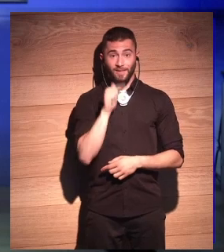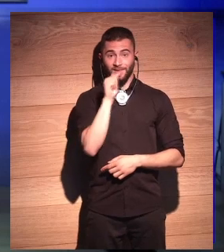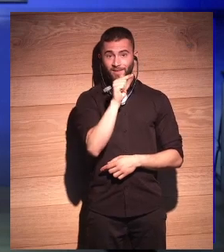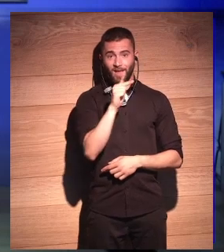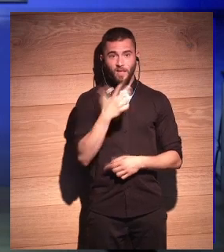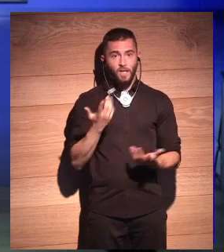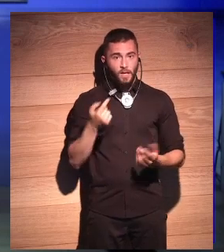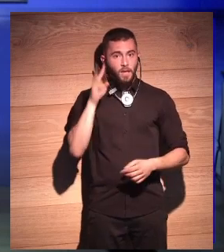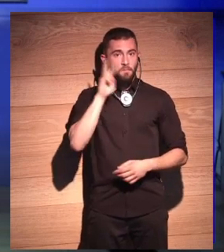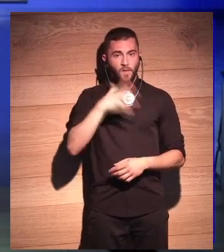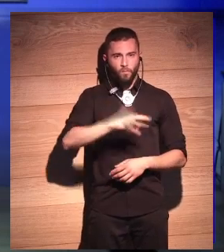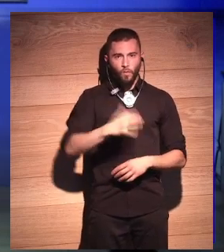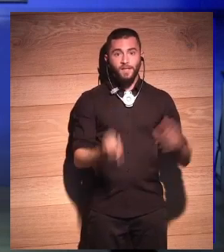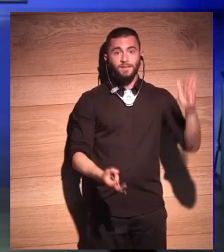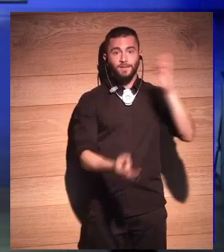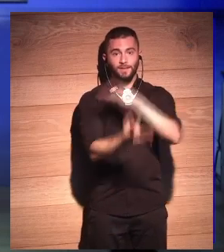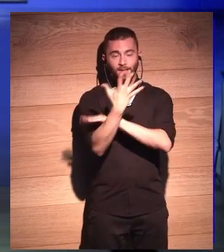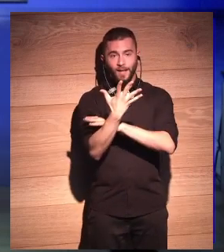fashion show or a catwalk show.